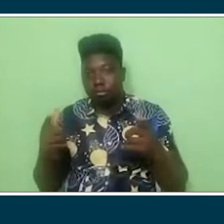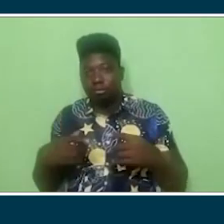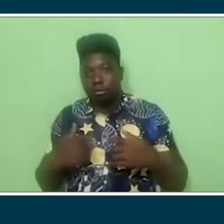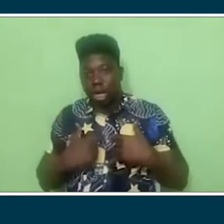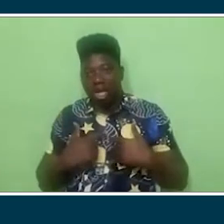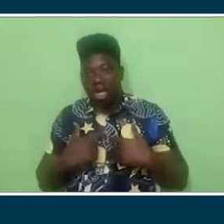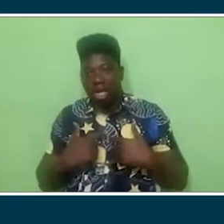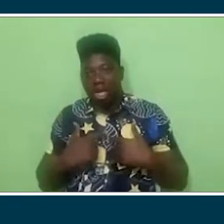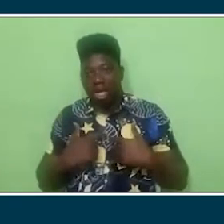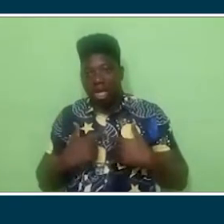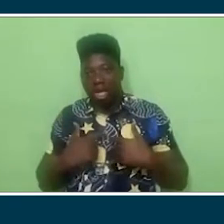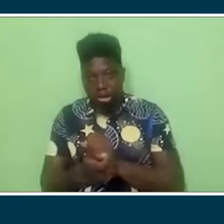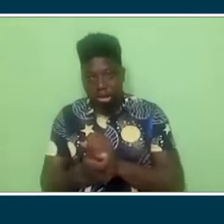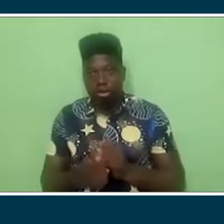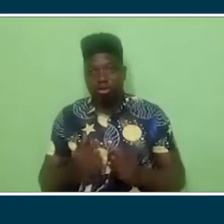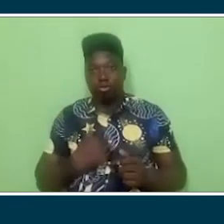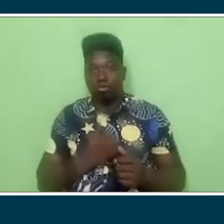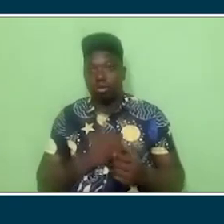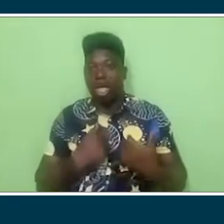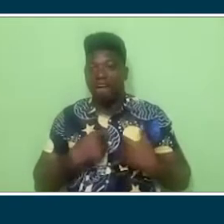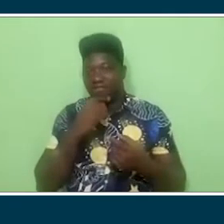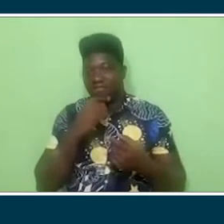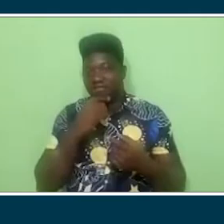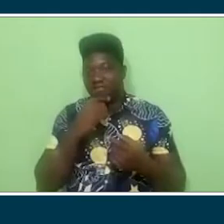We have not changed the